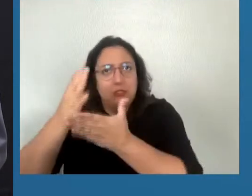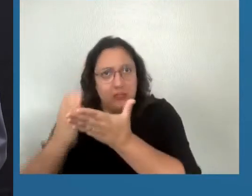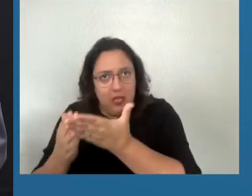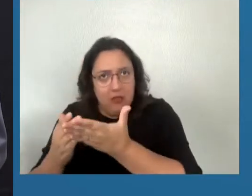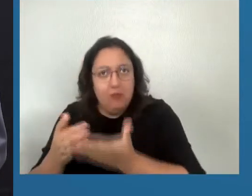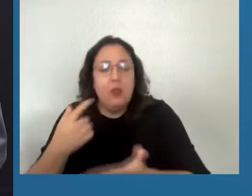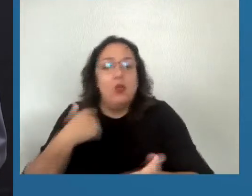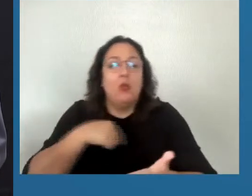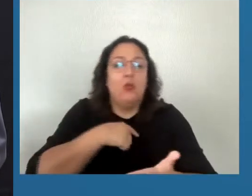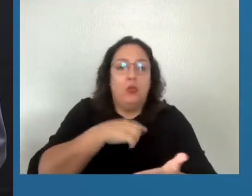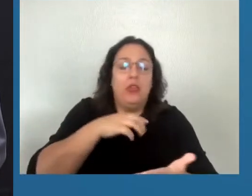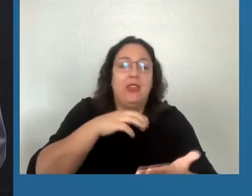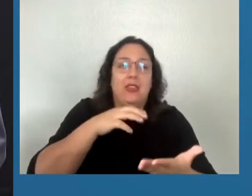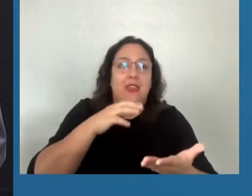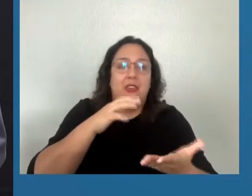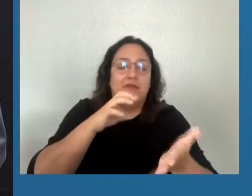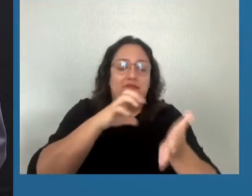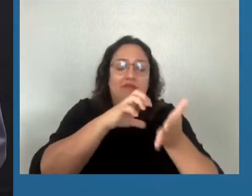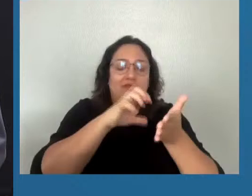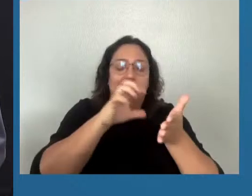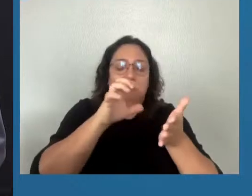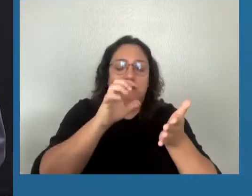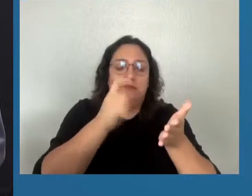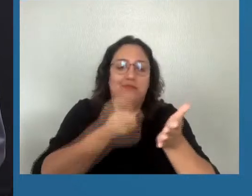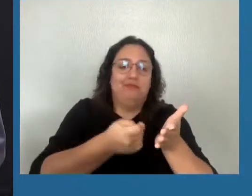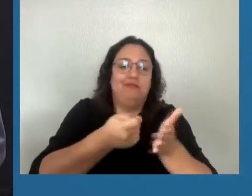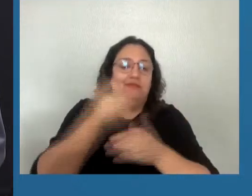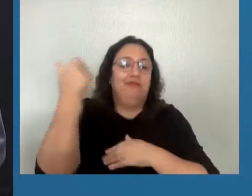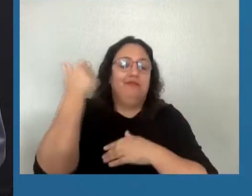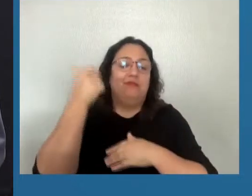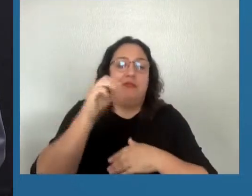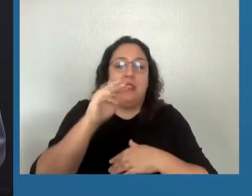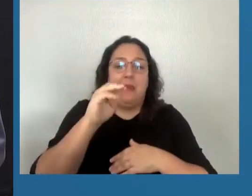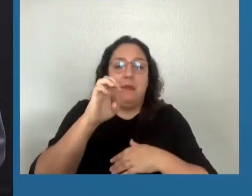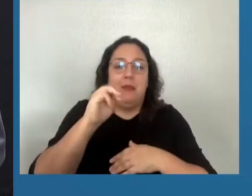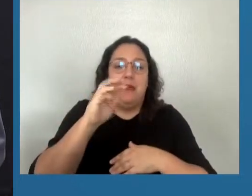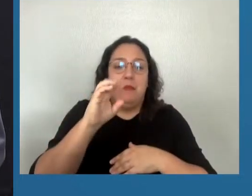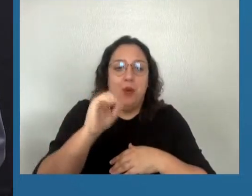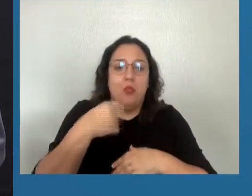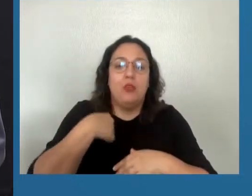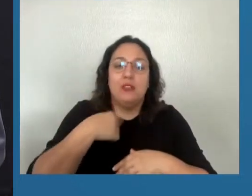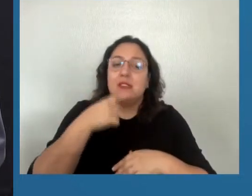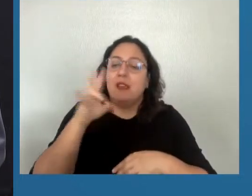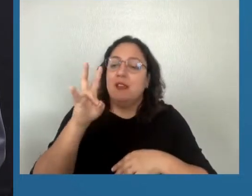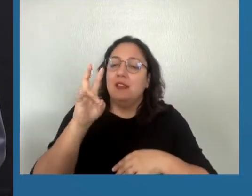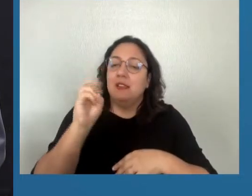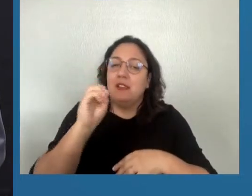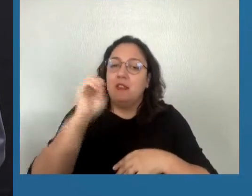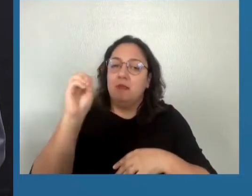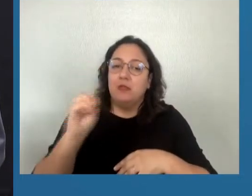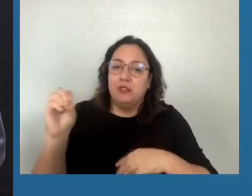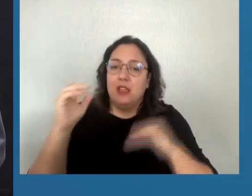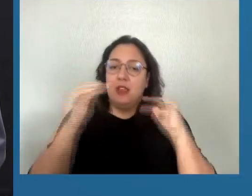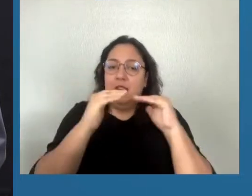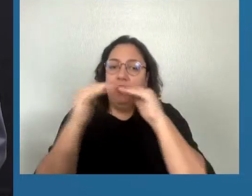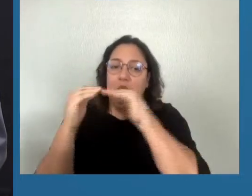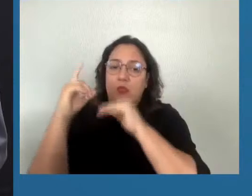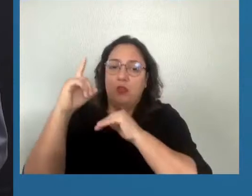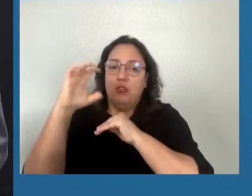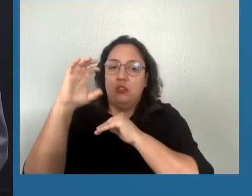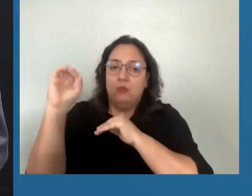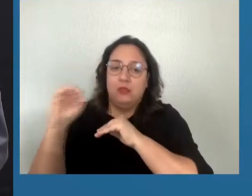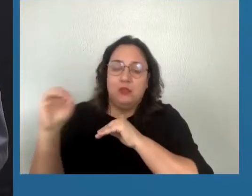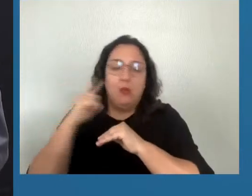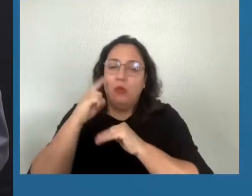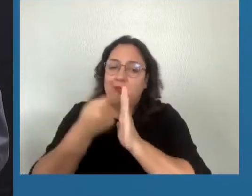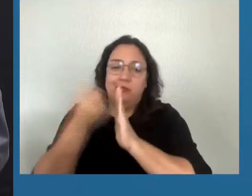determined because of our shortages that 70% would constitute the equivalency of 100% staffing. That was gone within a few days. We knew that